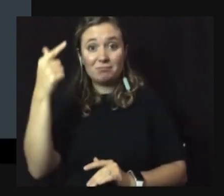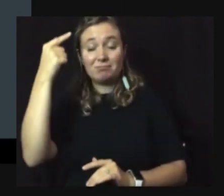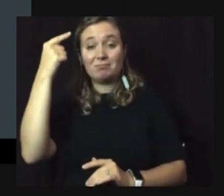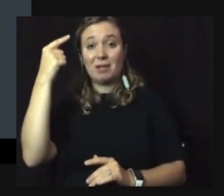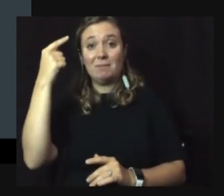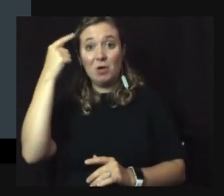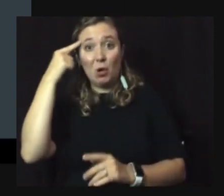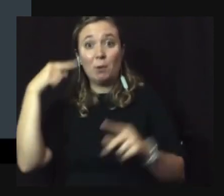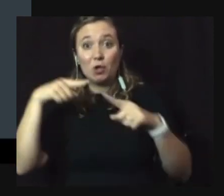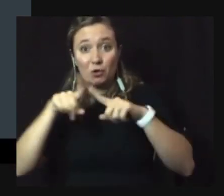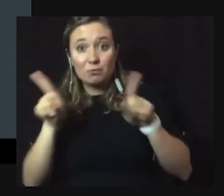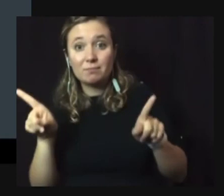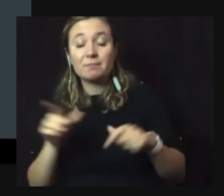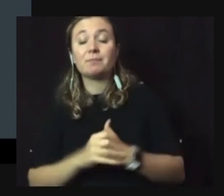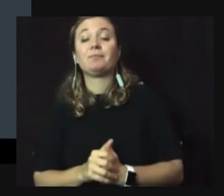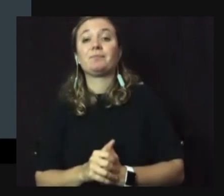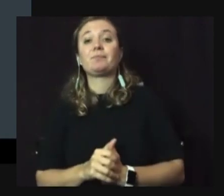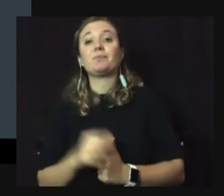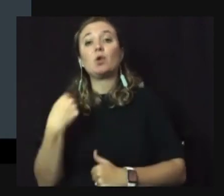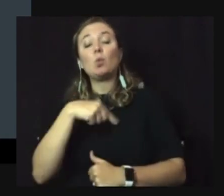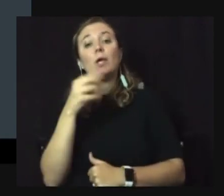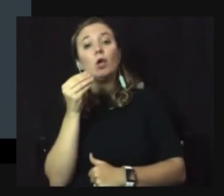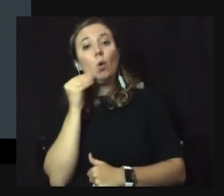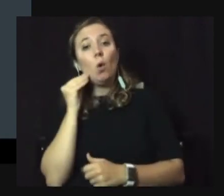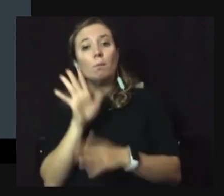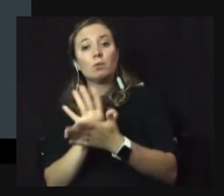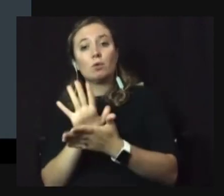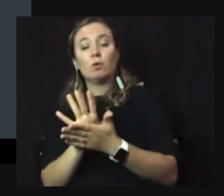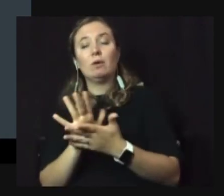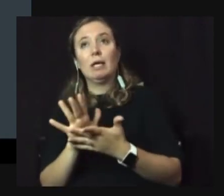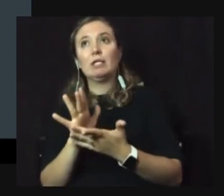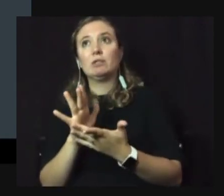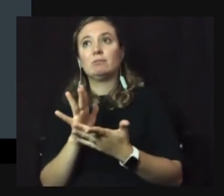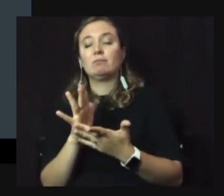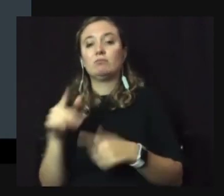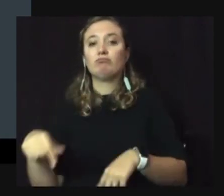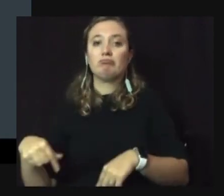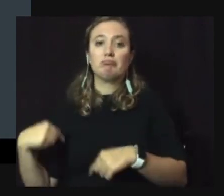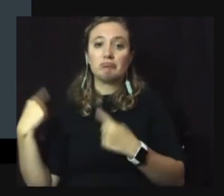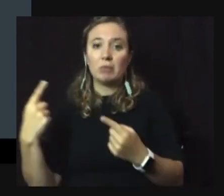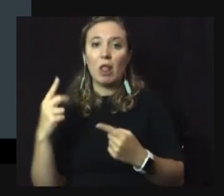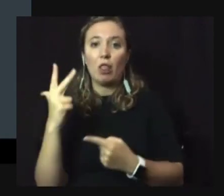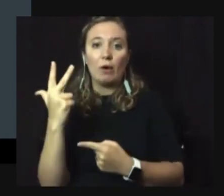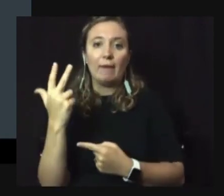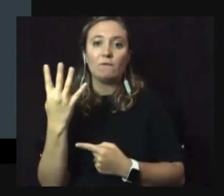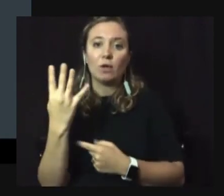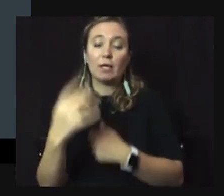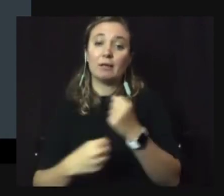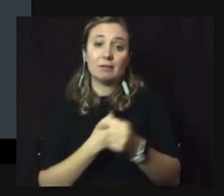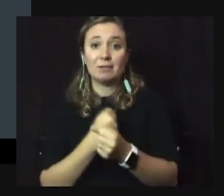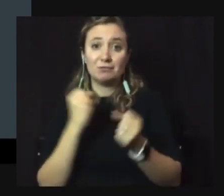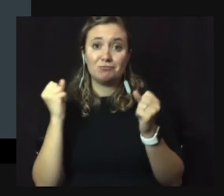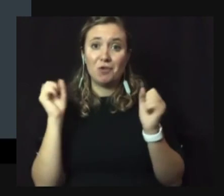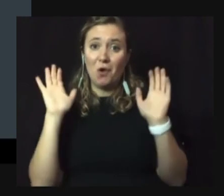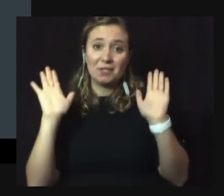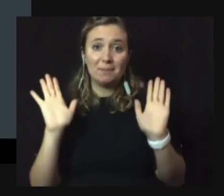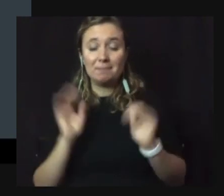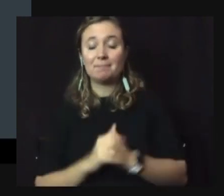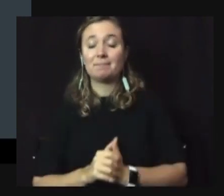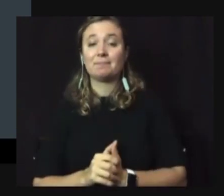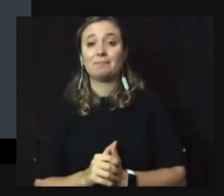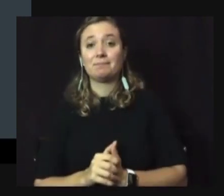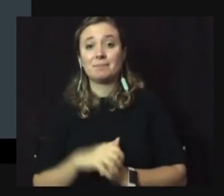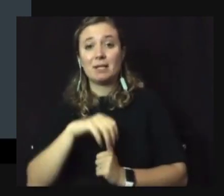we unschool, and have been for 3-4 years. So yeah. Any